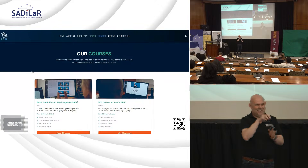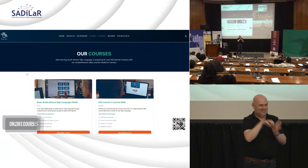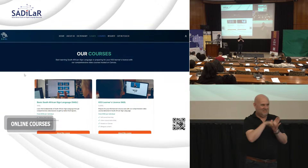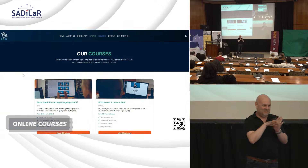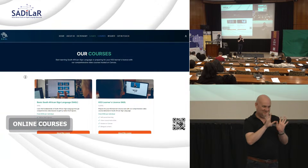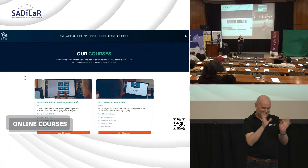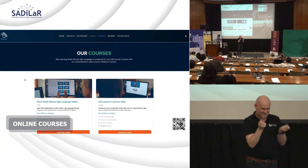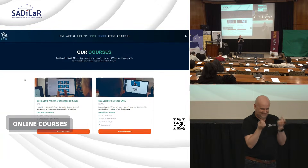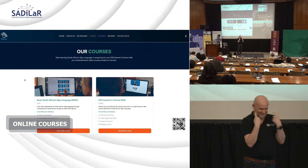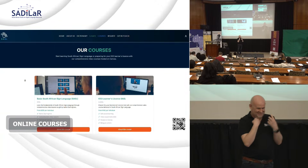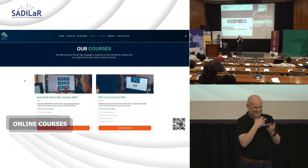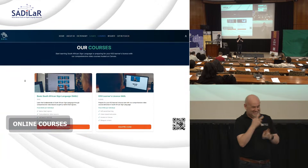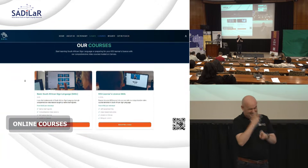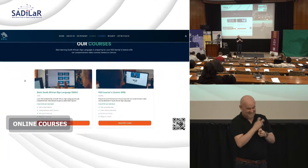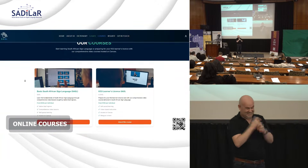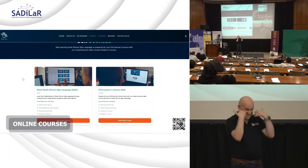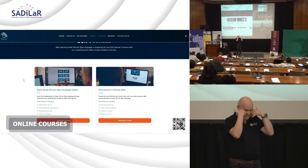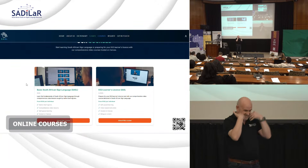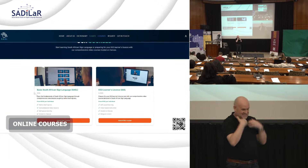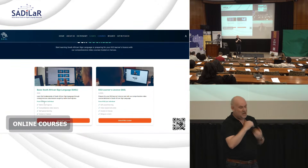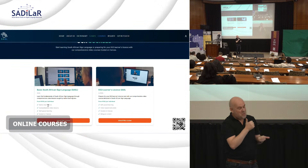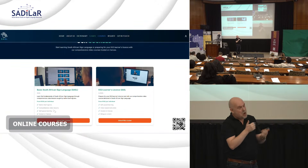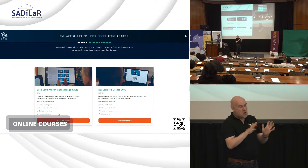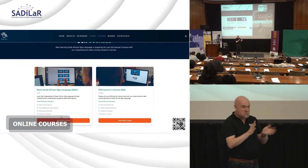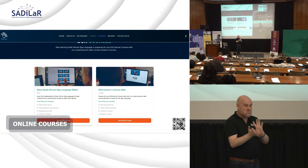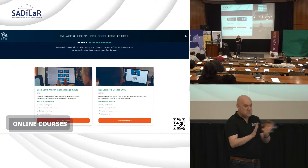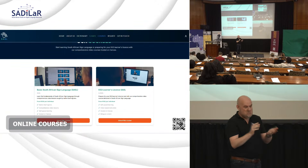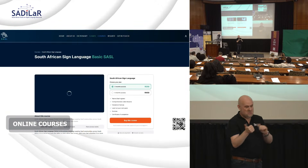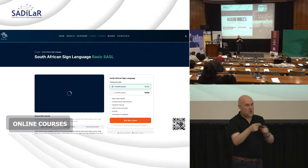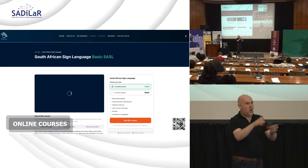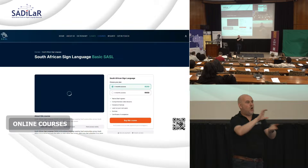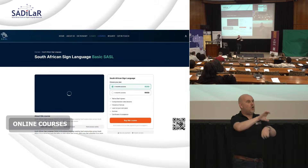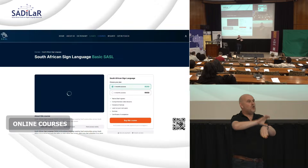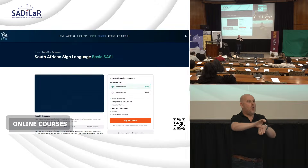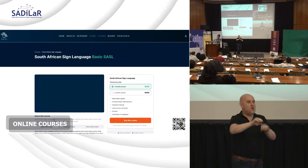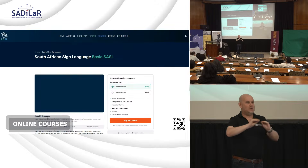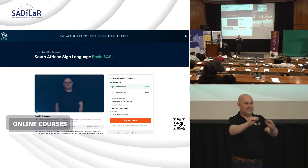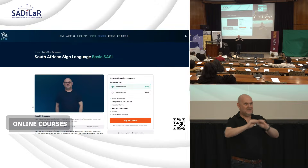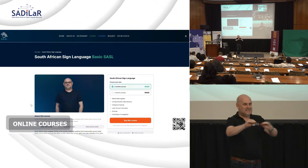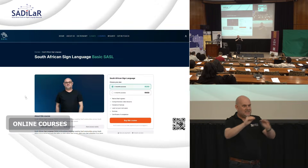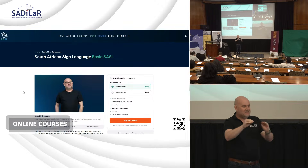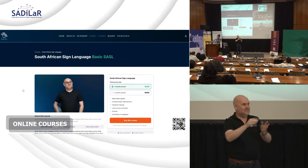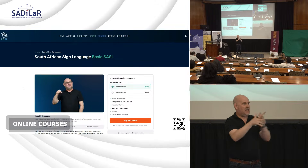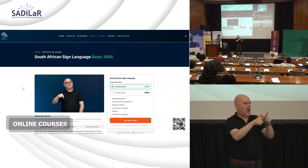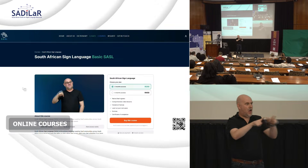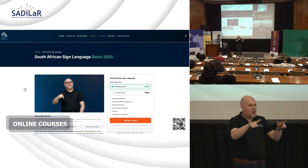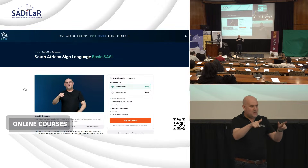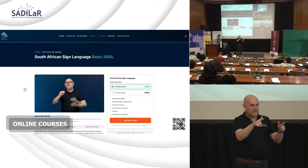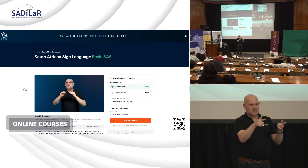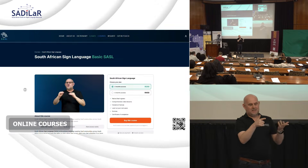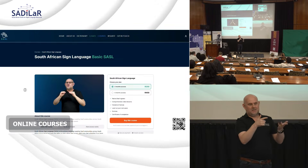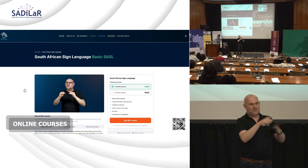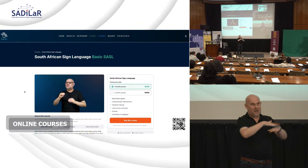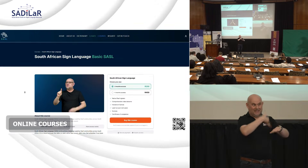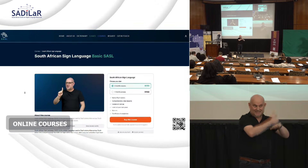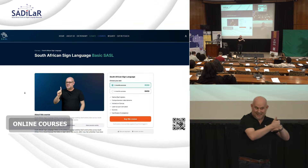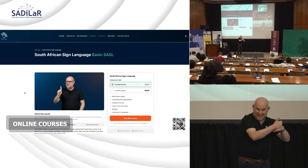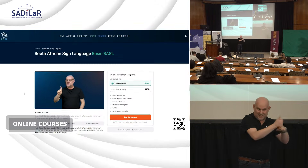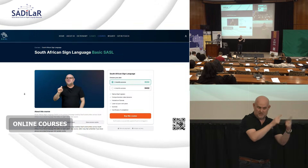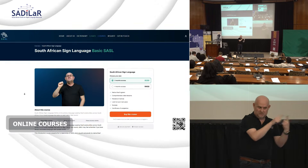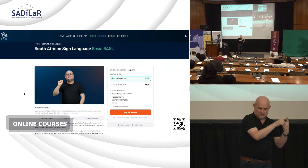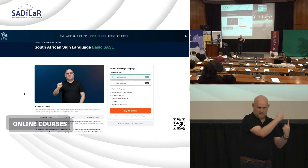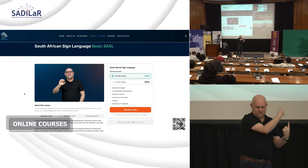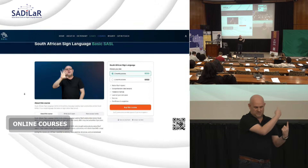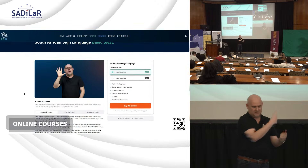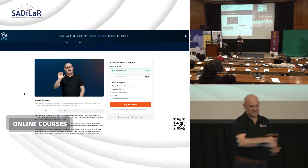This is just coding screens. It's very difficult, but we use that to help us. Then we do